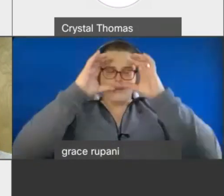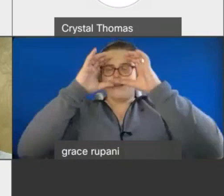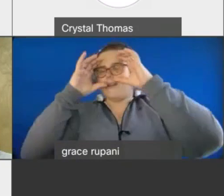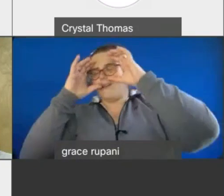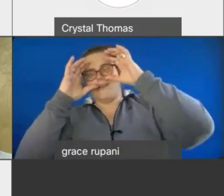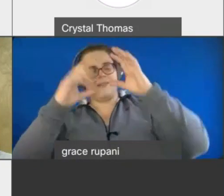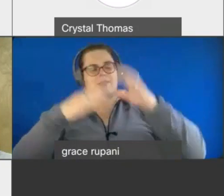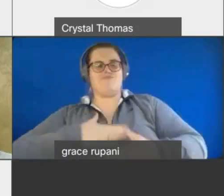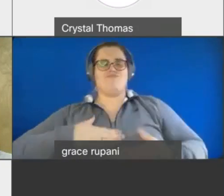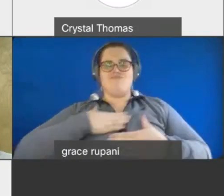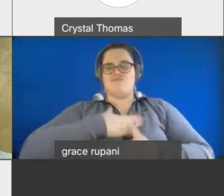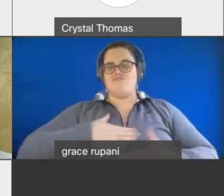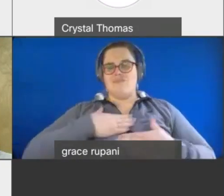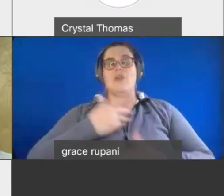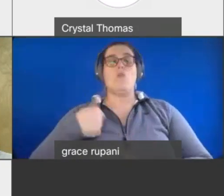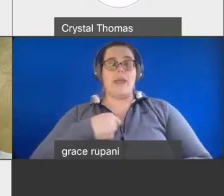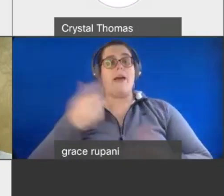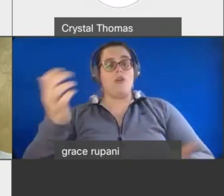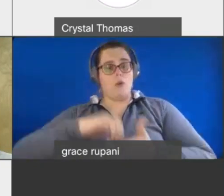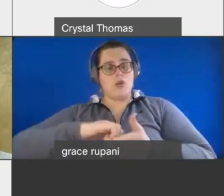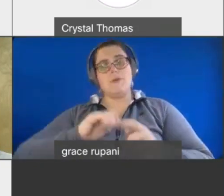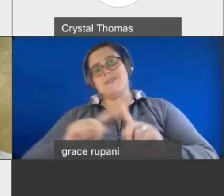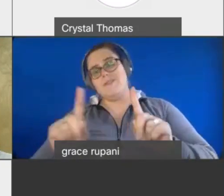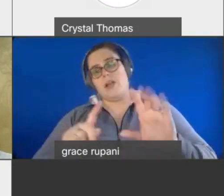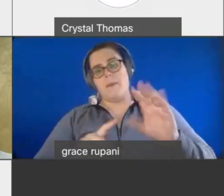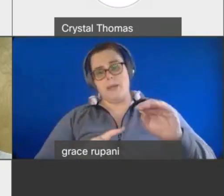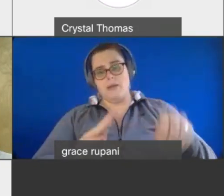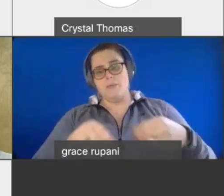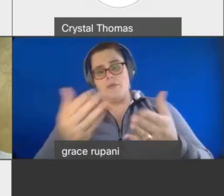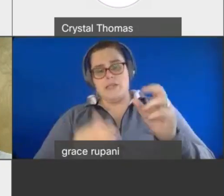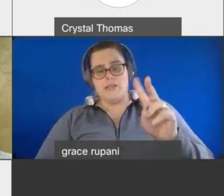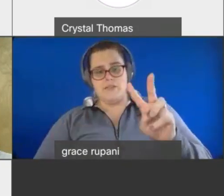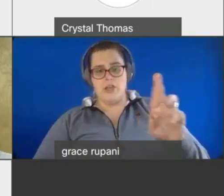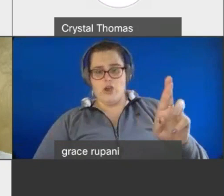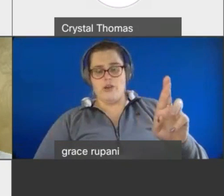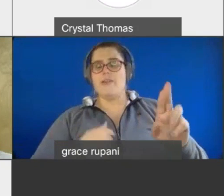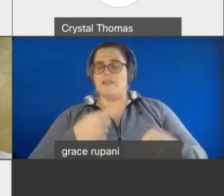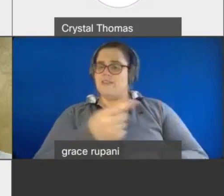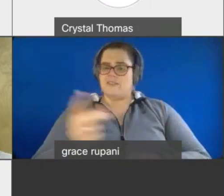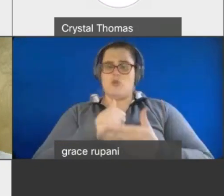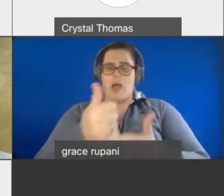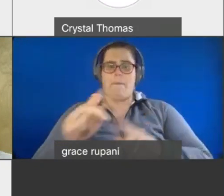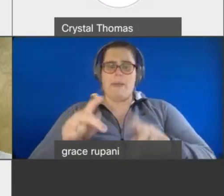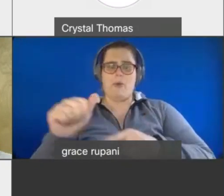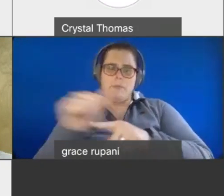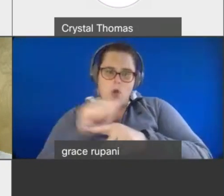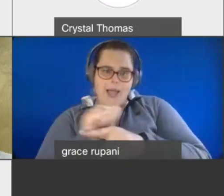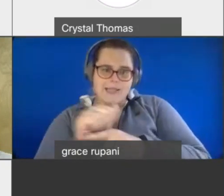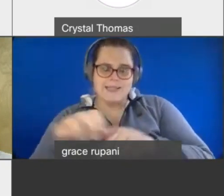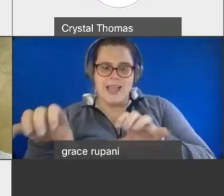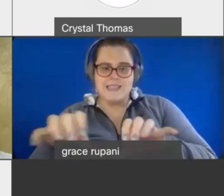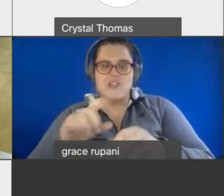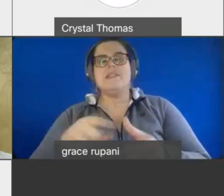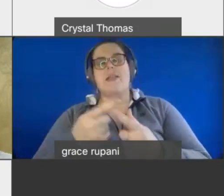with VR devices that they're able to practice certain things at the day program and then also apply it in the community, such